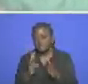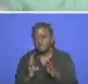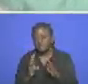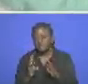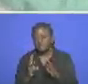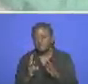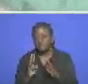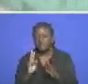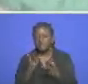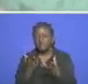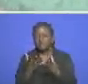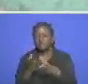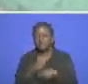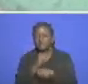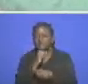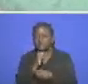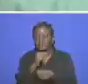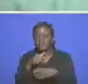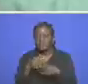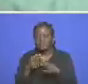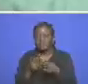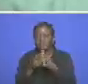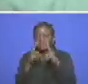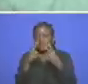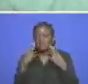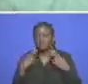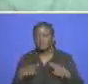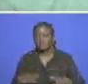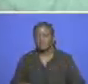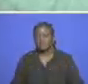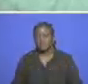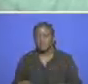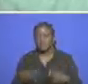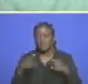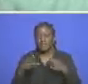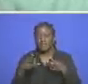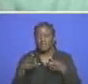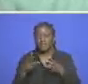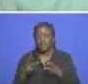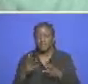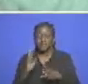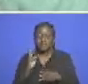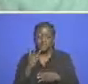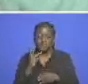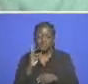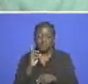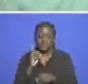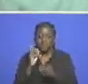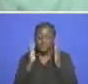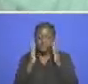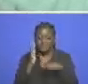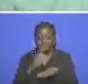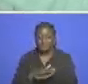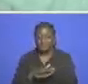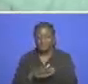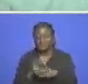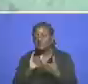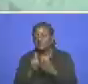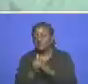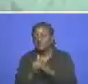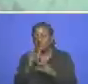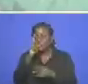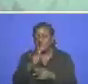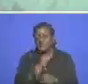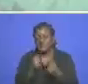ensure that in a very humanitarian way, we address those needs immediately. Dr.